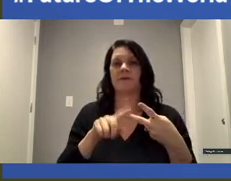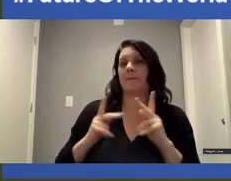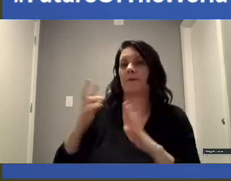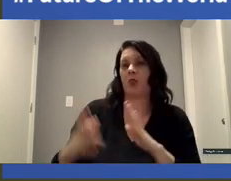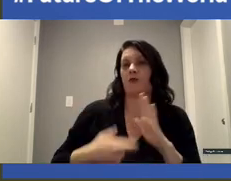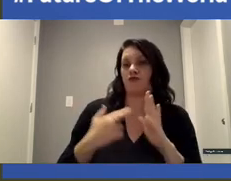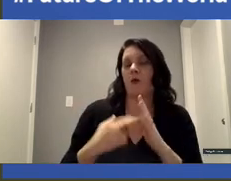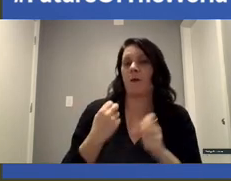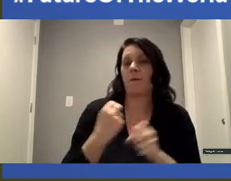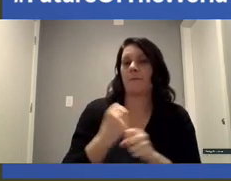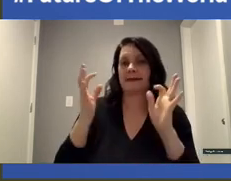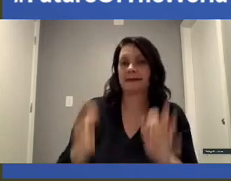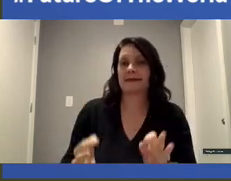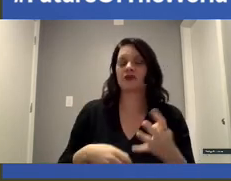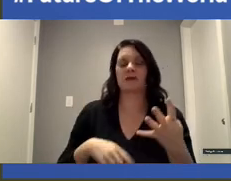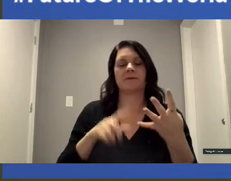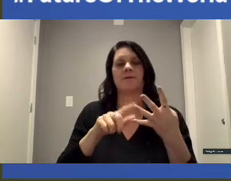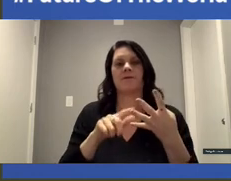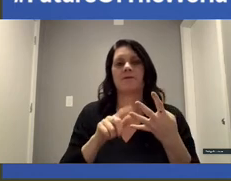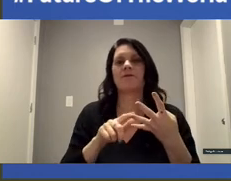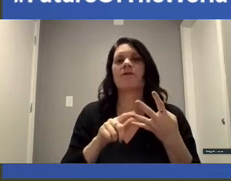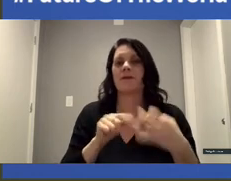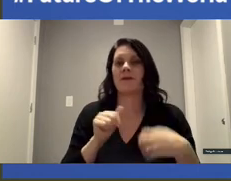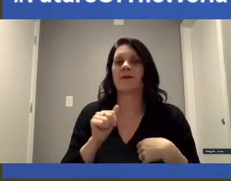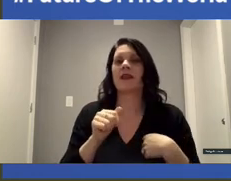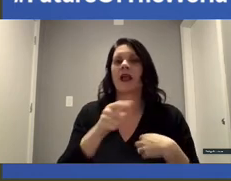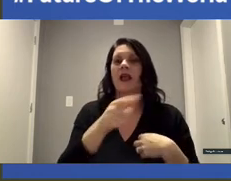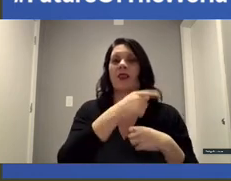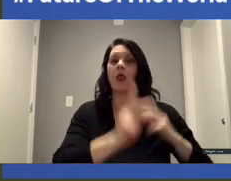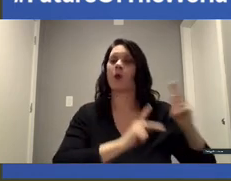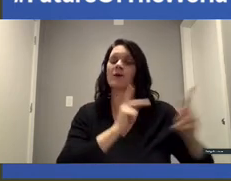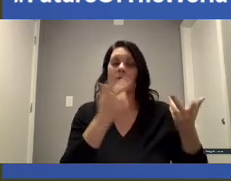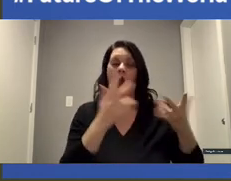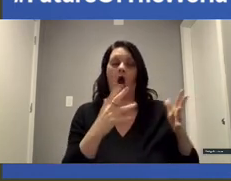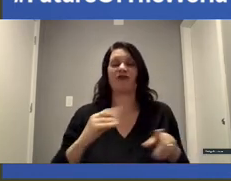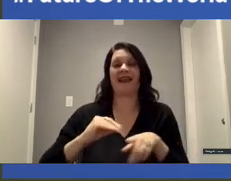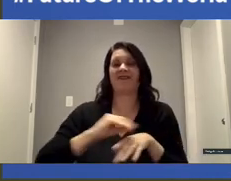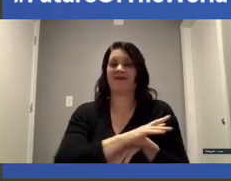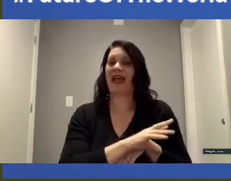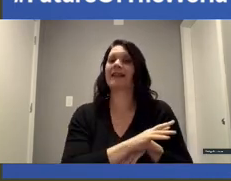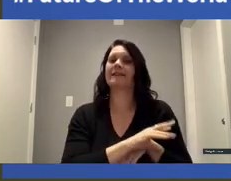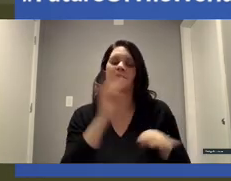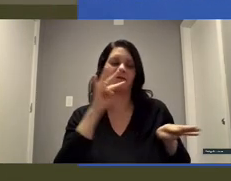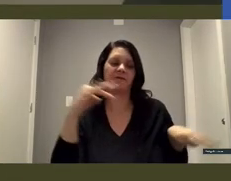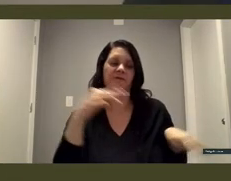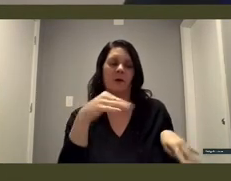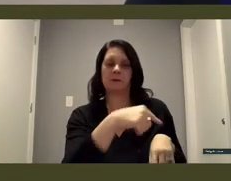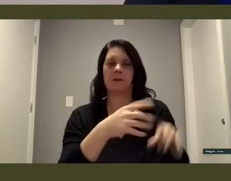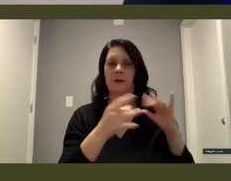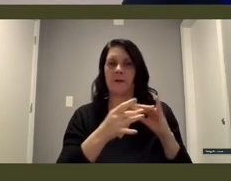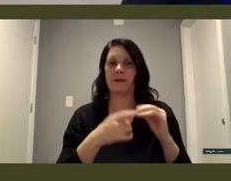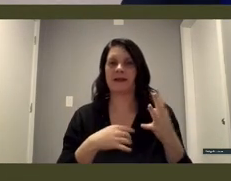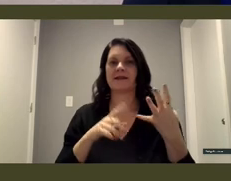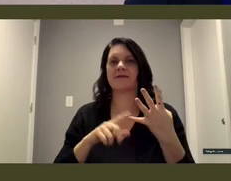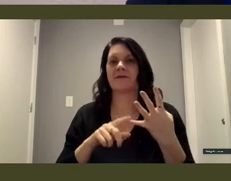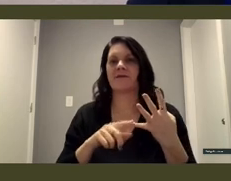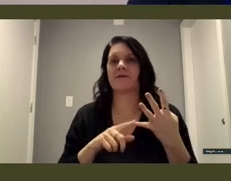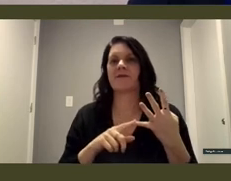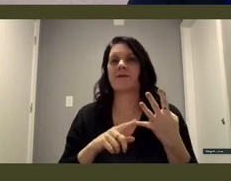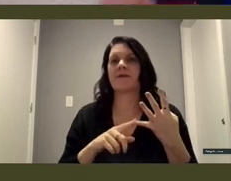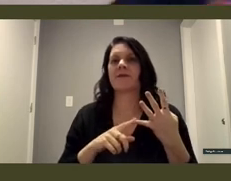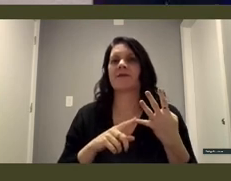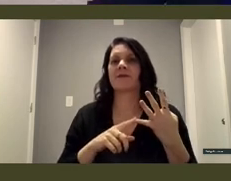decision making, or listen to people already affected. So I'm going to leave those open for the